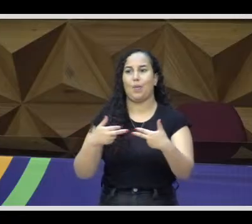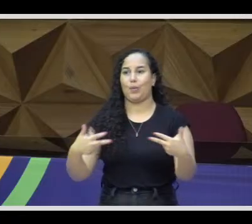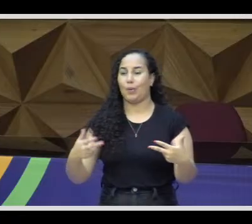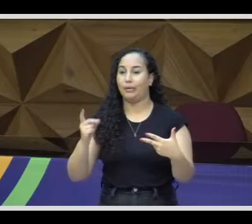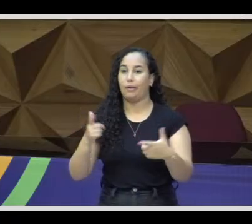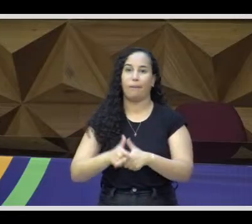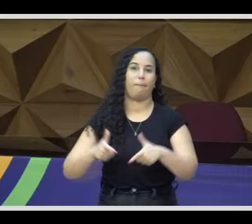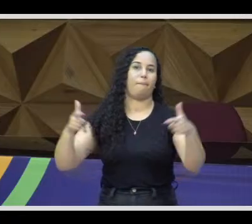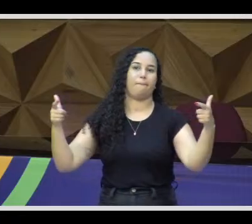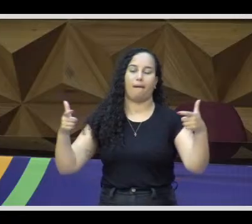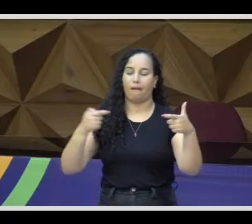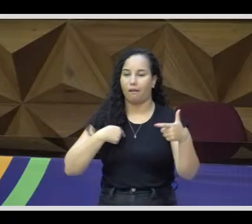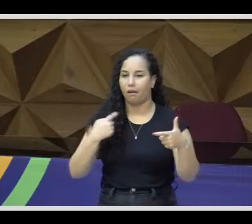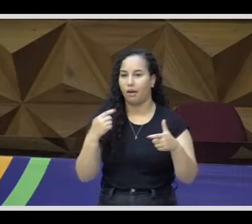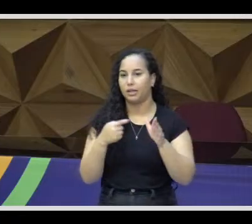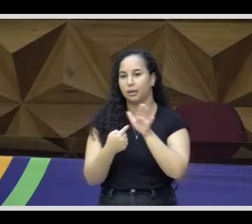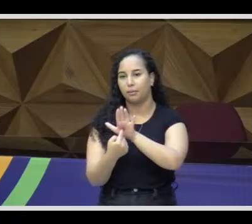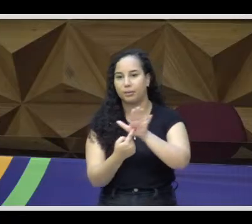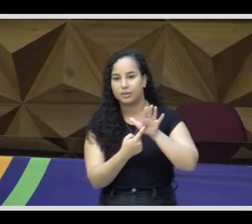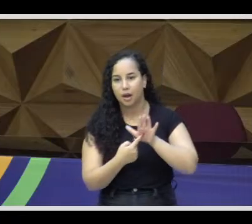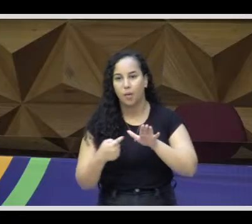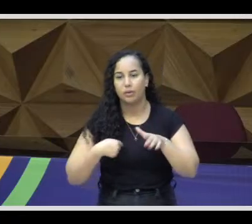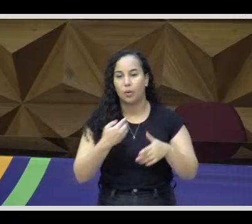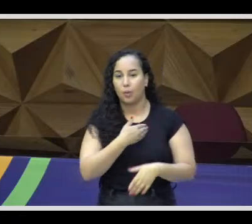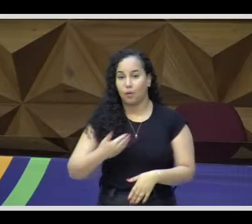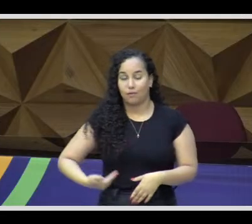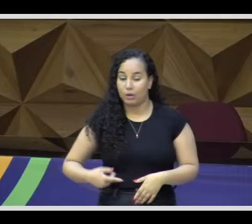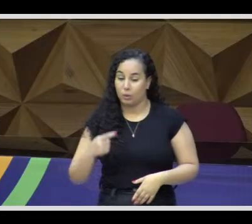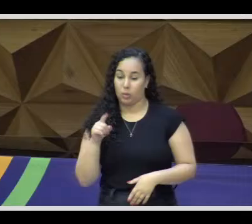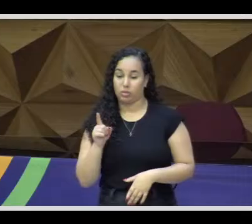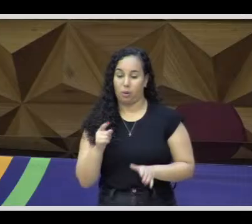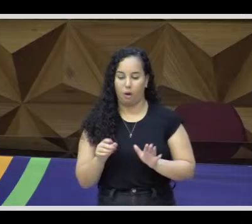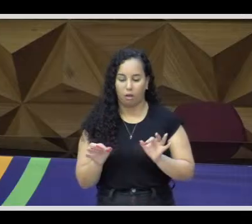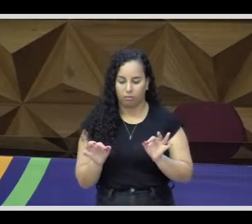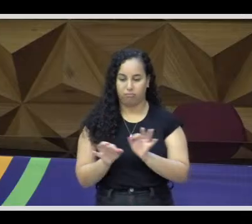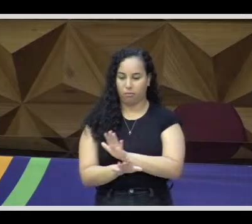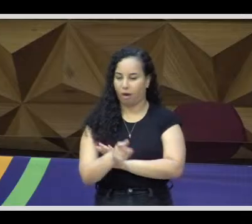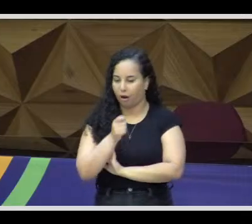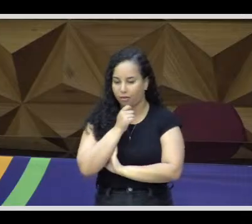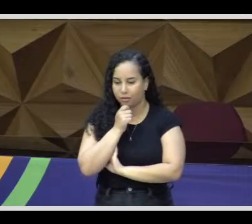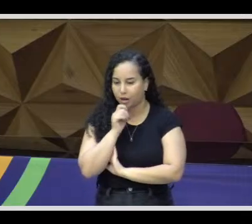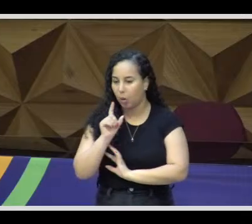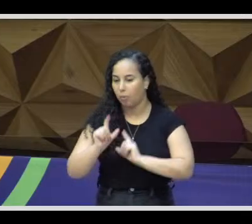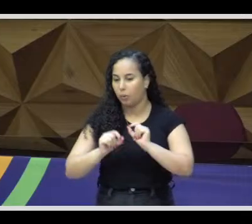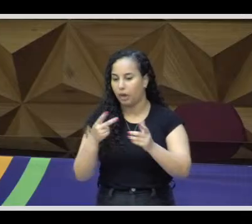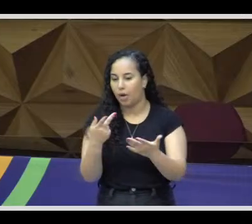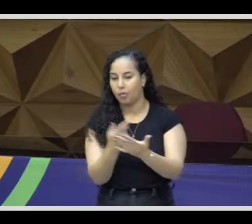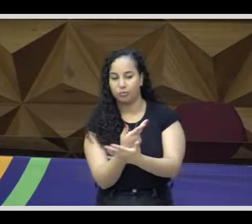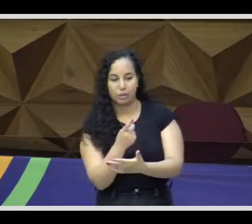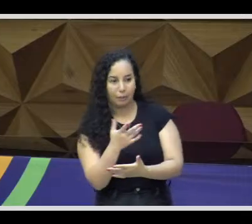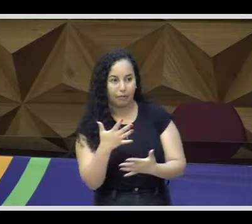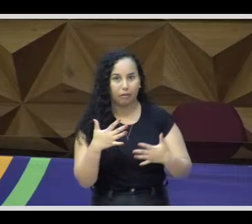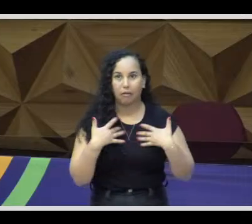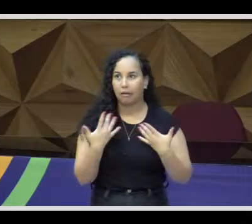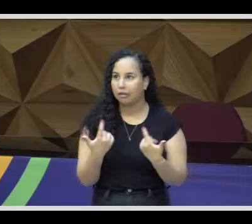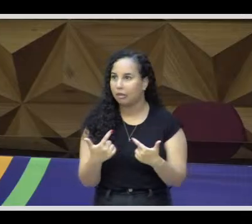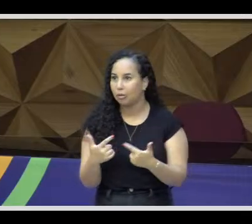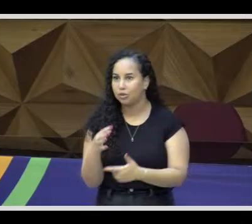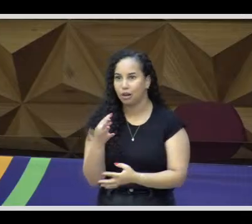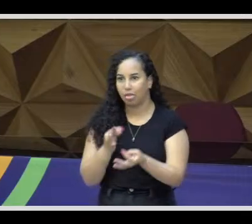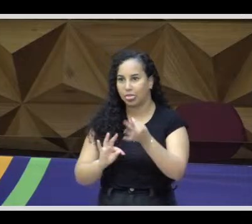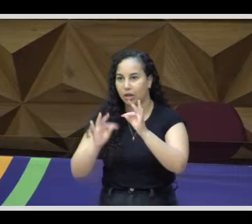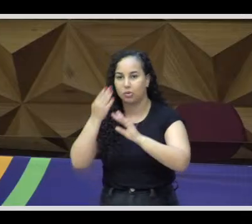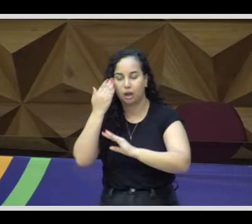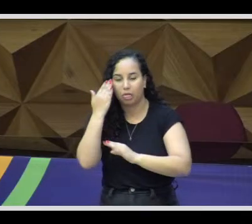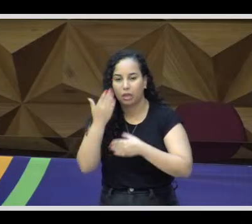large demonstrations, and the government was not prepared for what was happening. They didn't have technology to